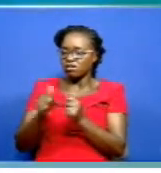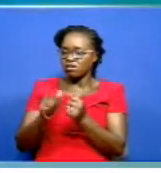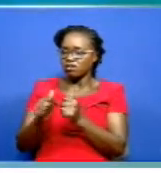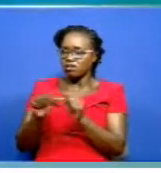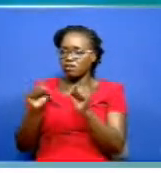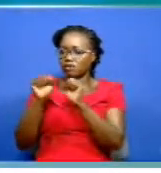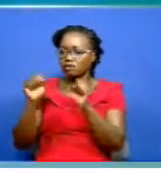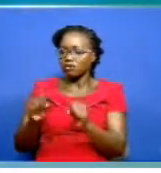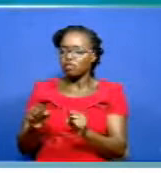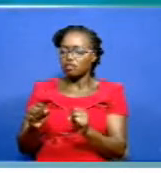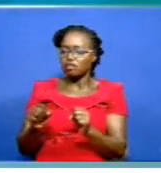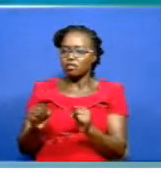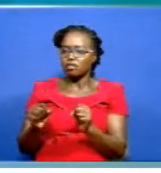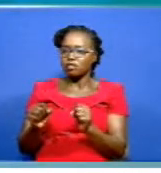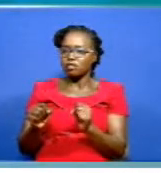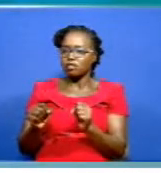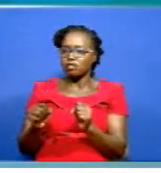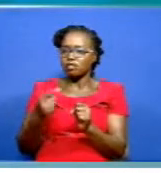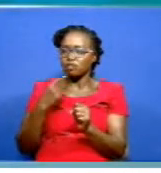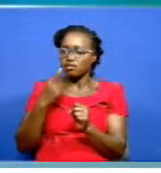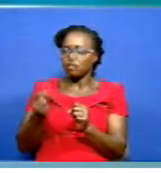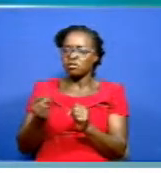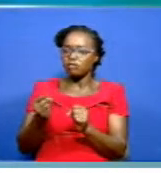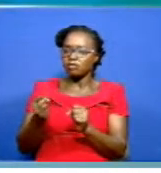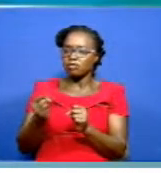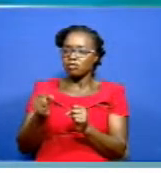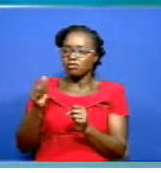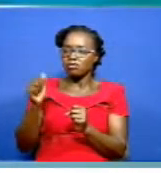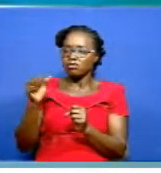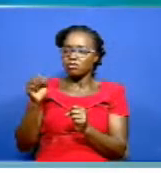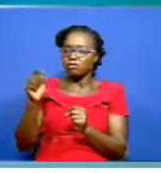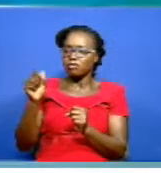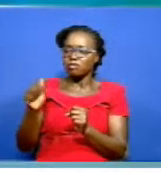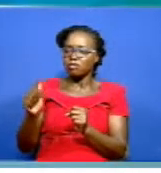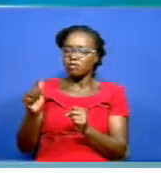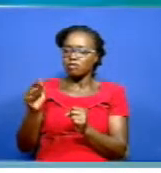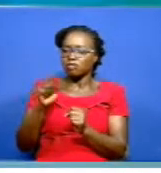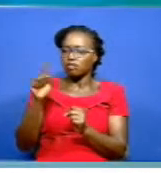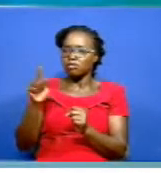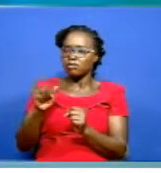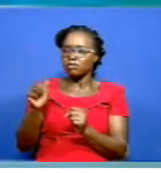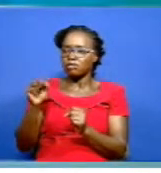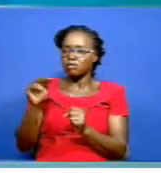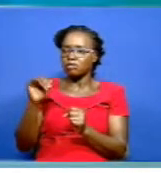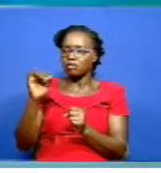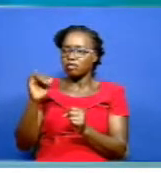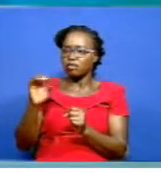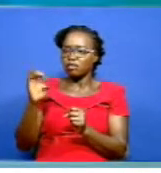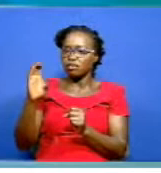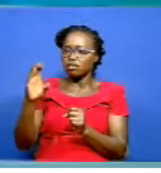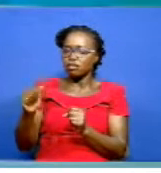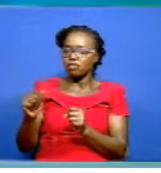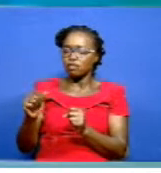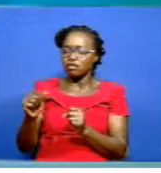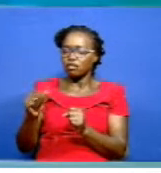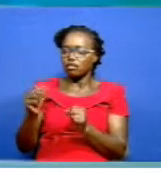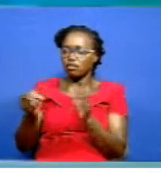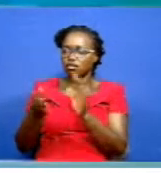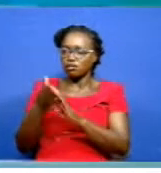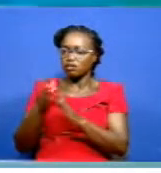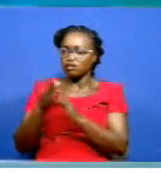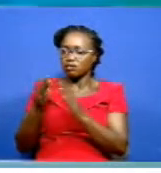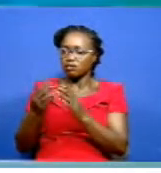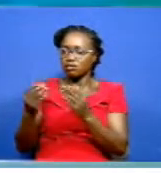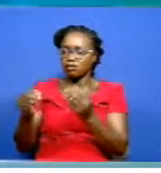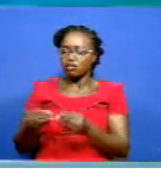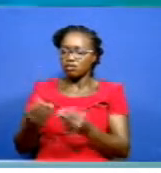listing. So at that point, the AstraZeneca was the only one which had been given the emergency use authorization, the